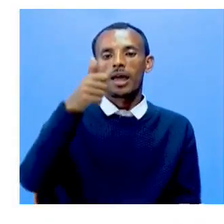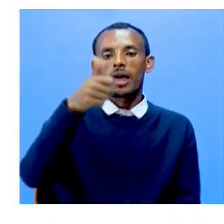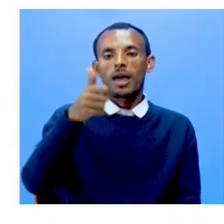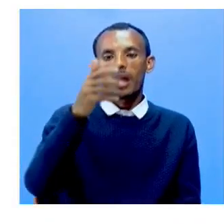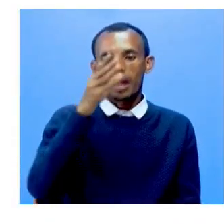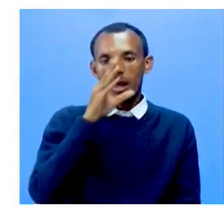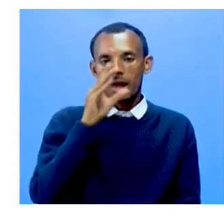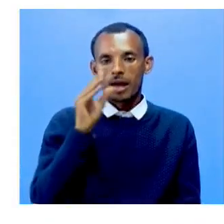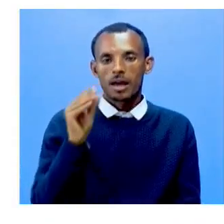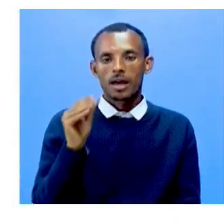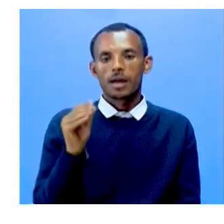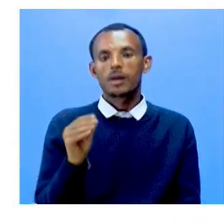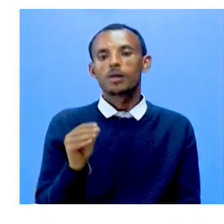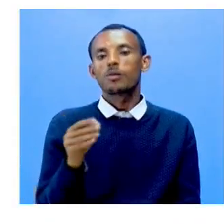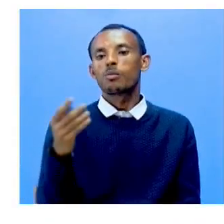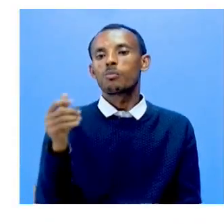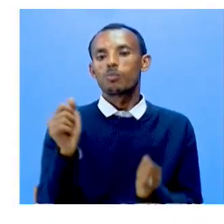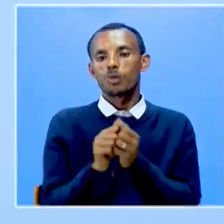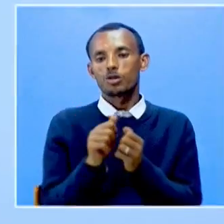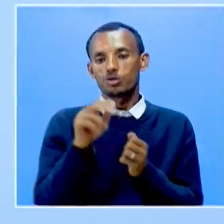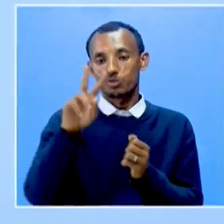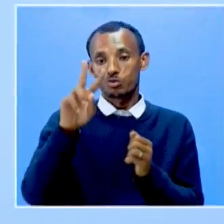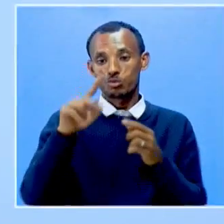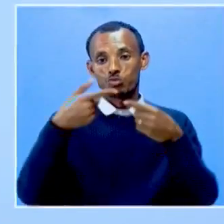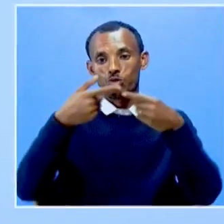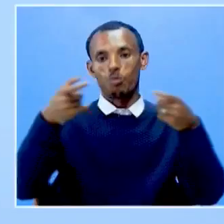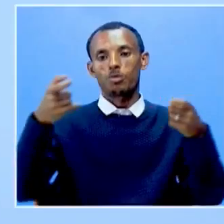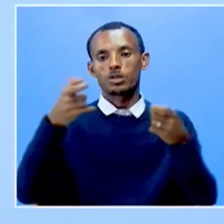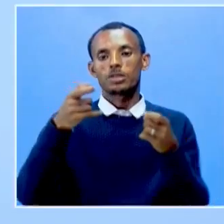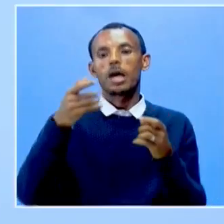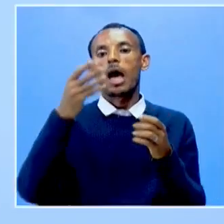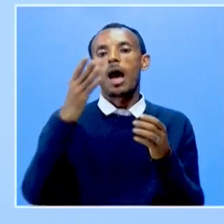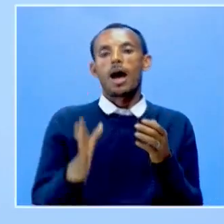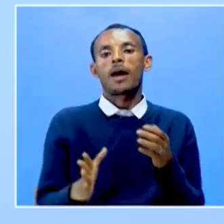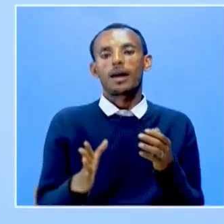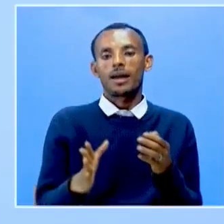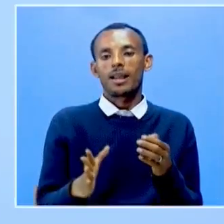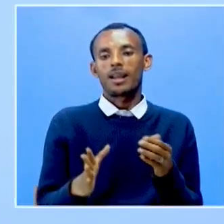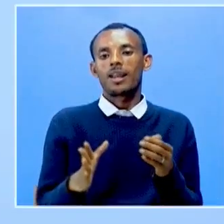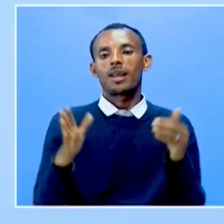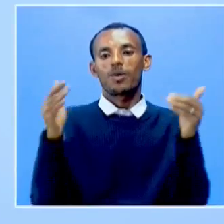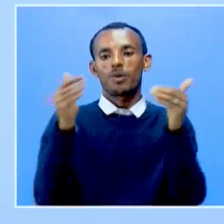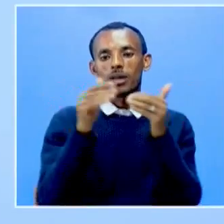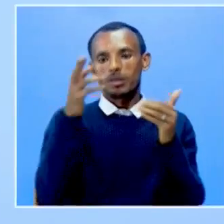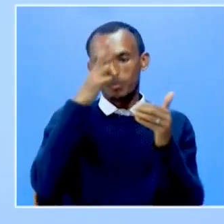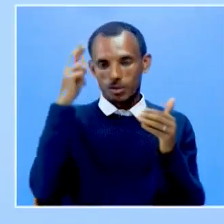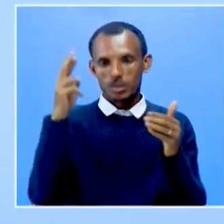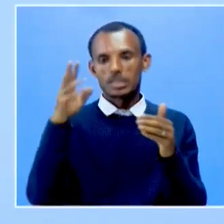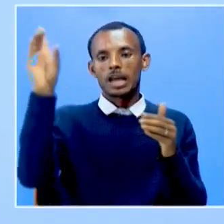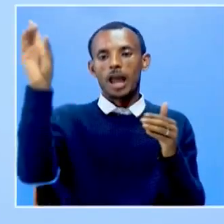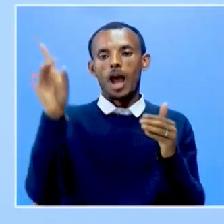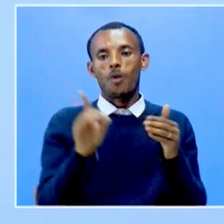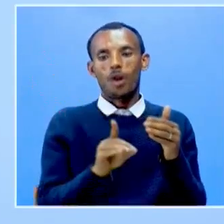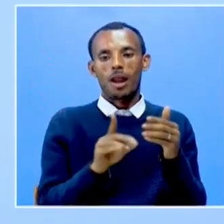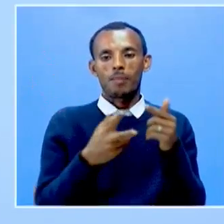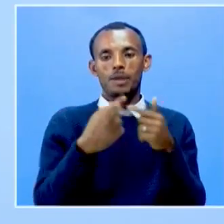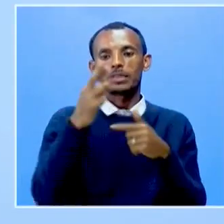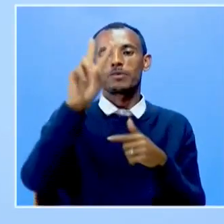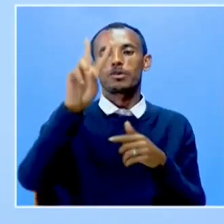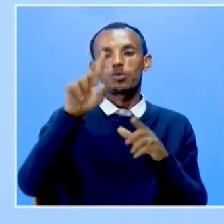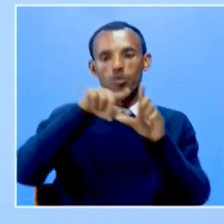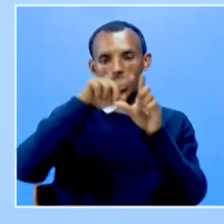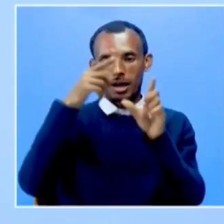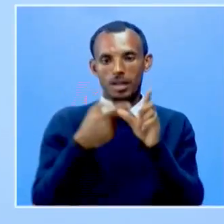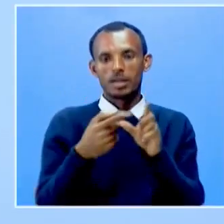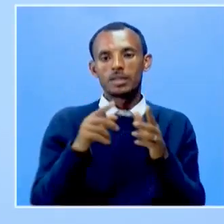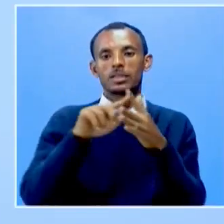this angle are congruent. This diagonal bisects the two angles. We have to show this. Since we